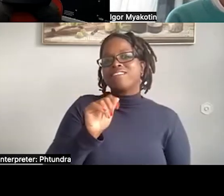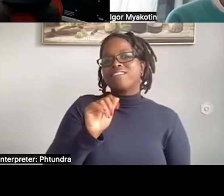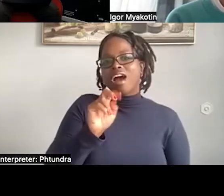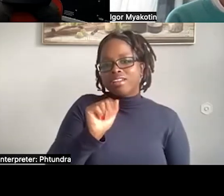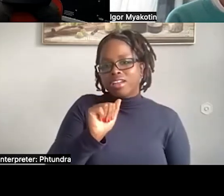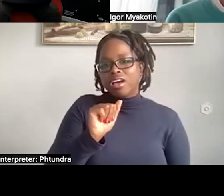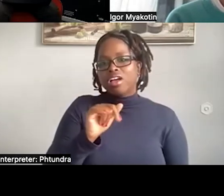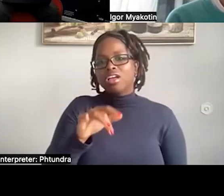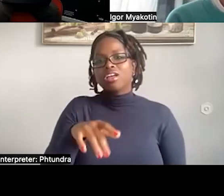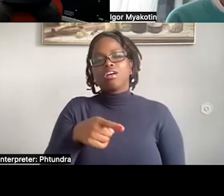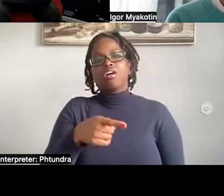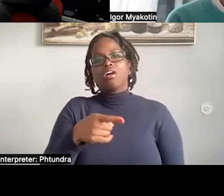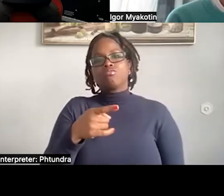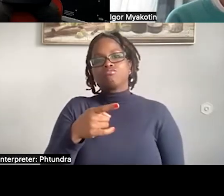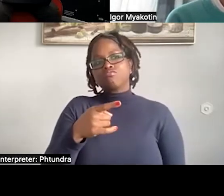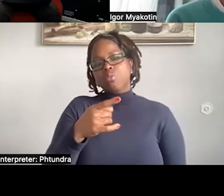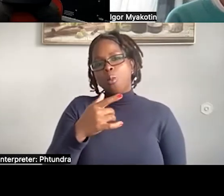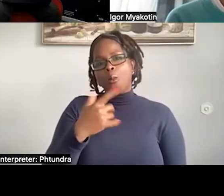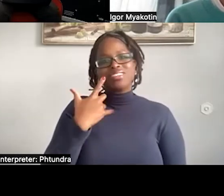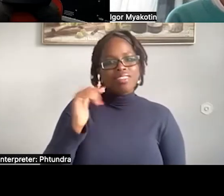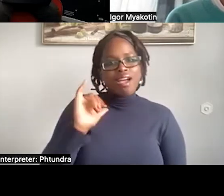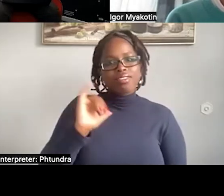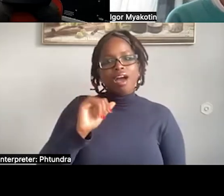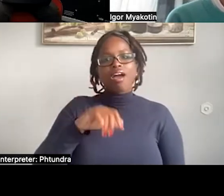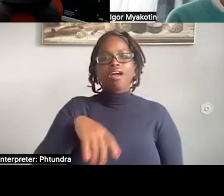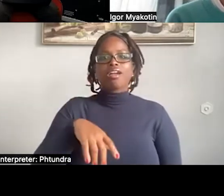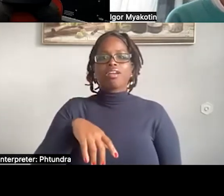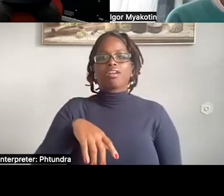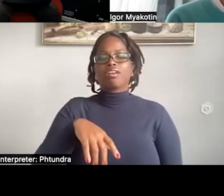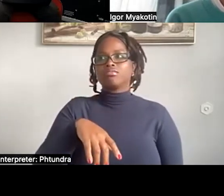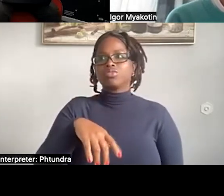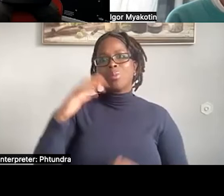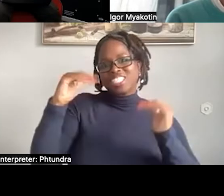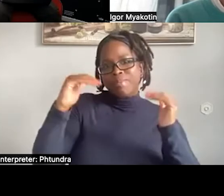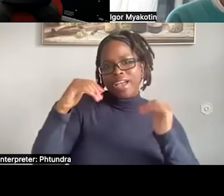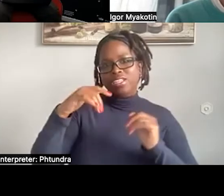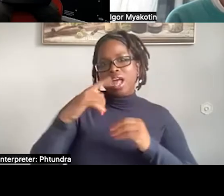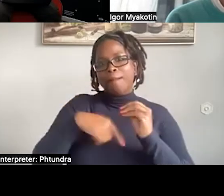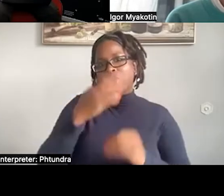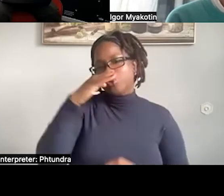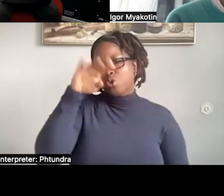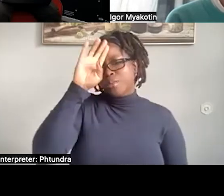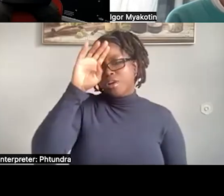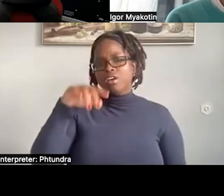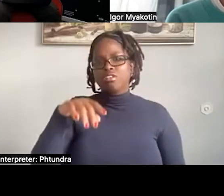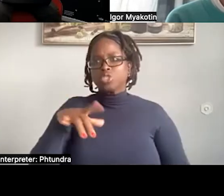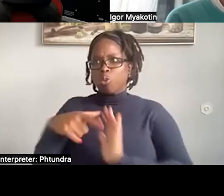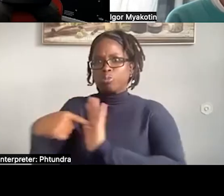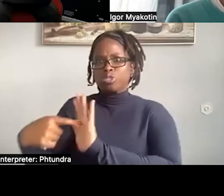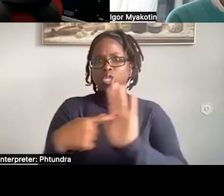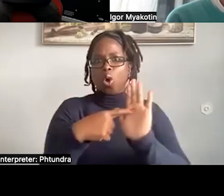was expecting about Cuba. There was no colors, there was no happiness, no music.